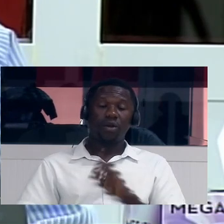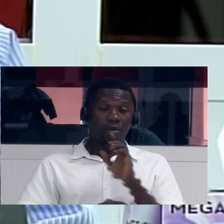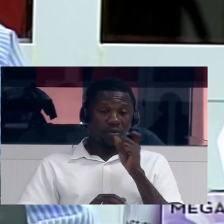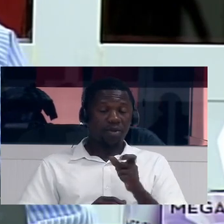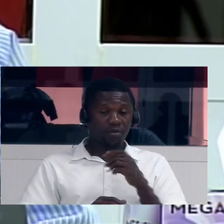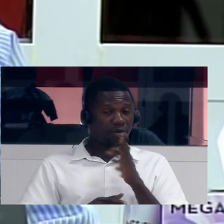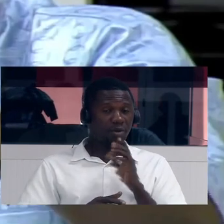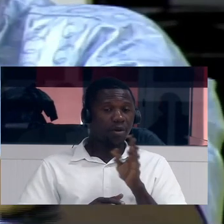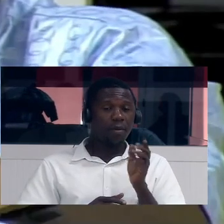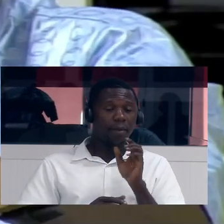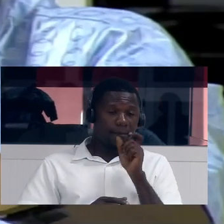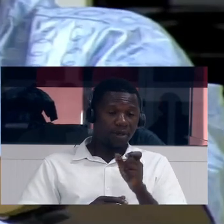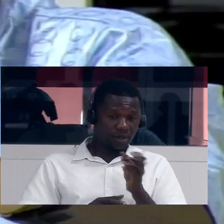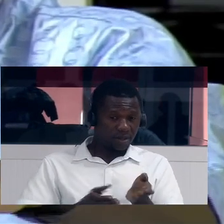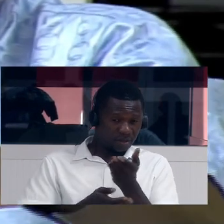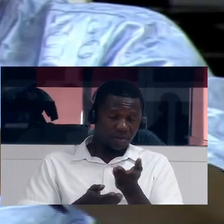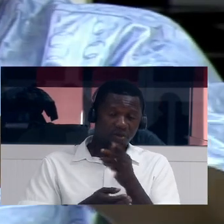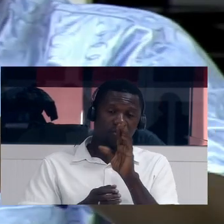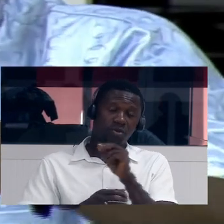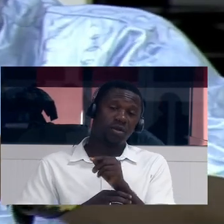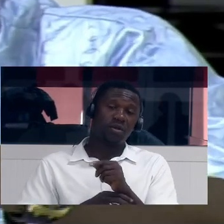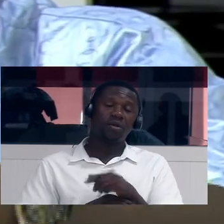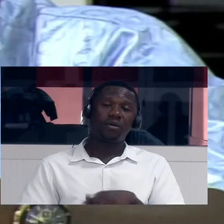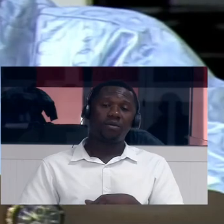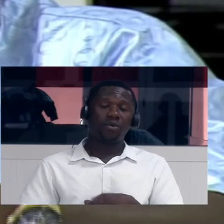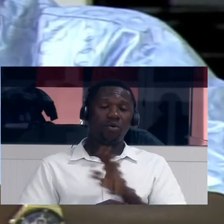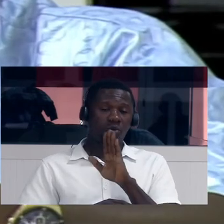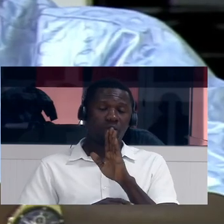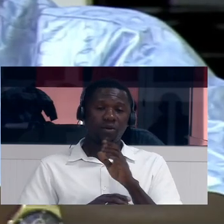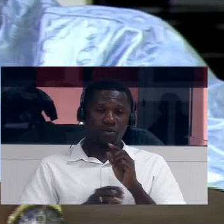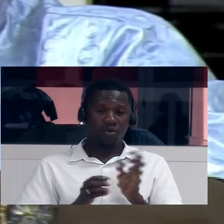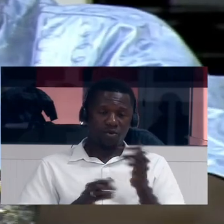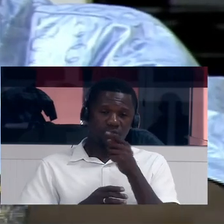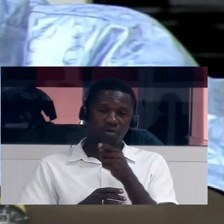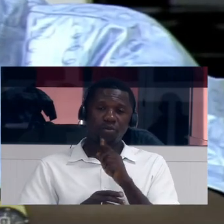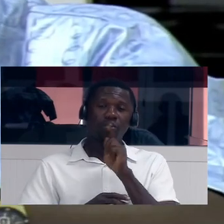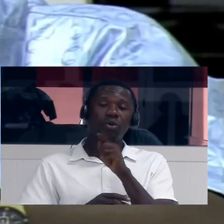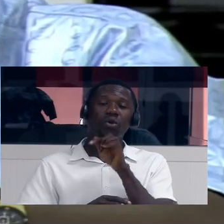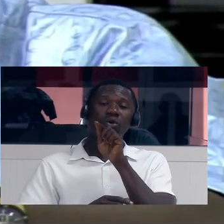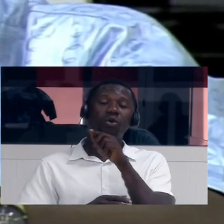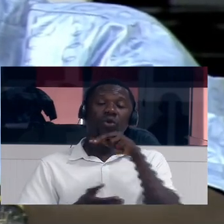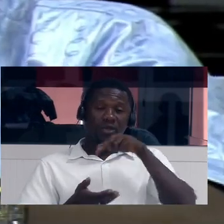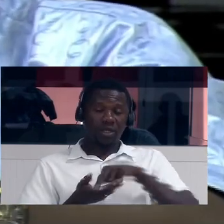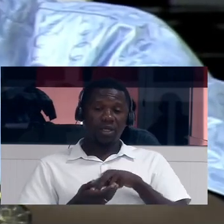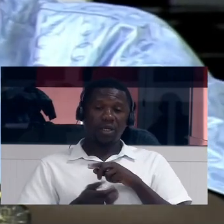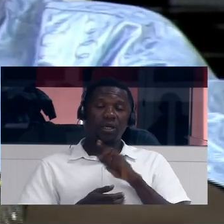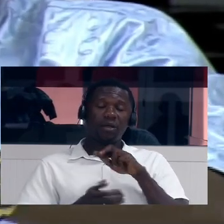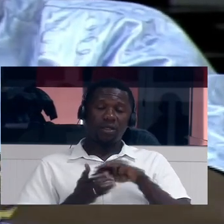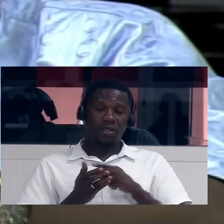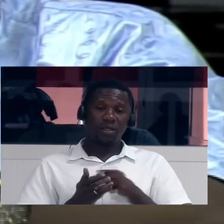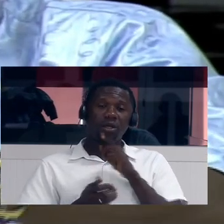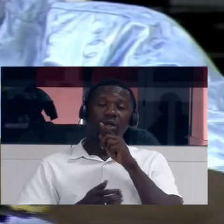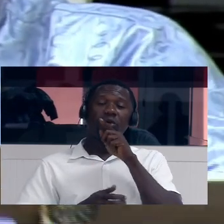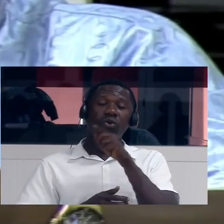that. I don't know who it is. We would come to that. But your stance is that your men overstepped